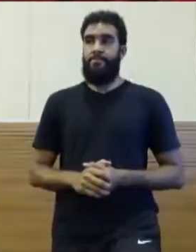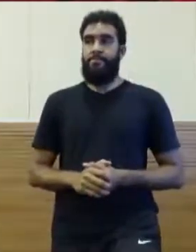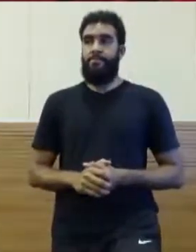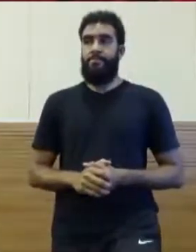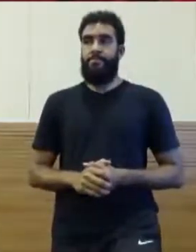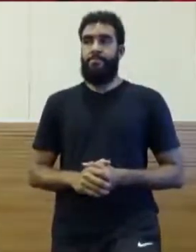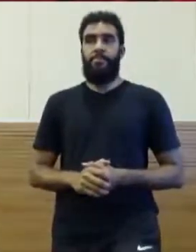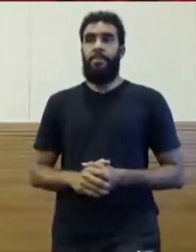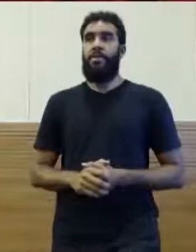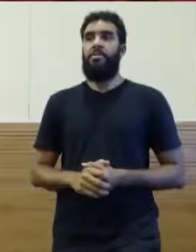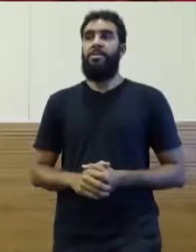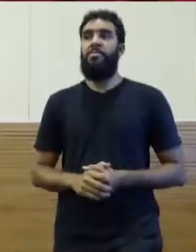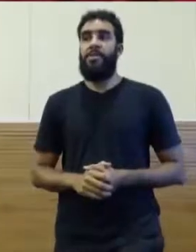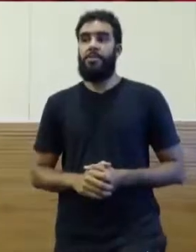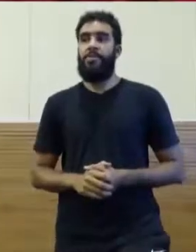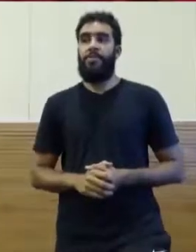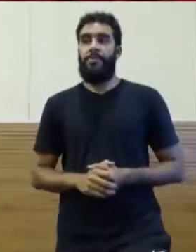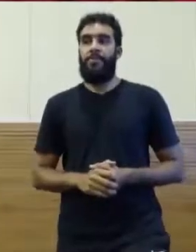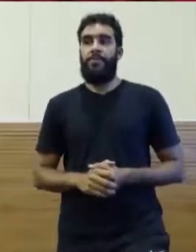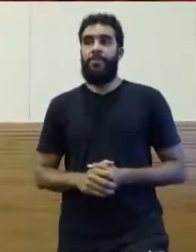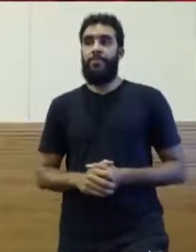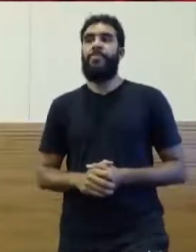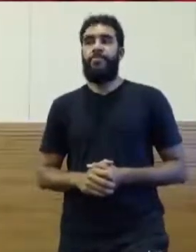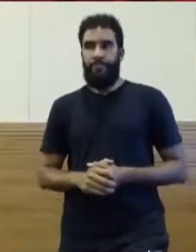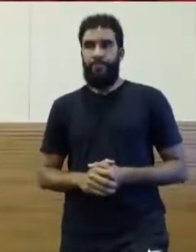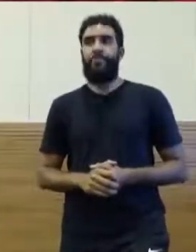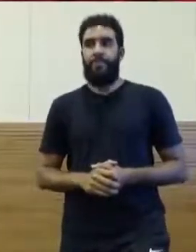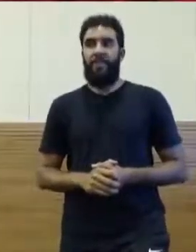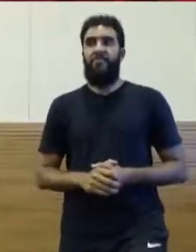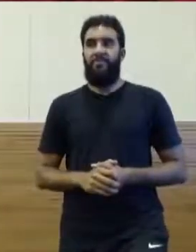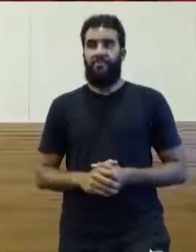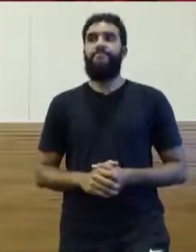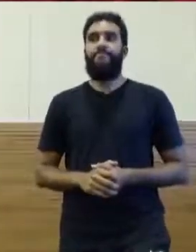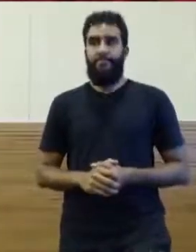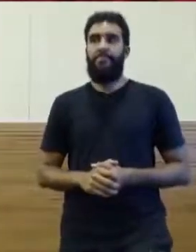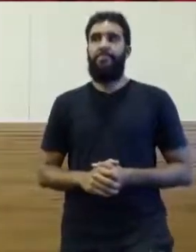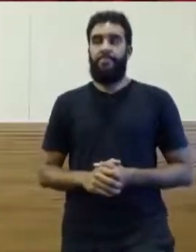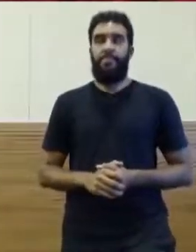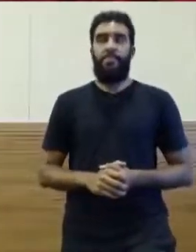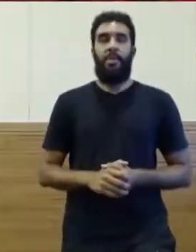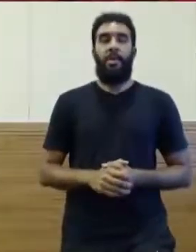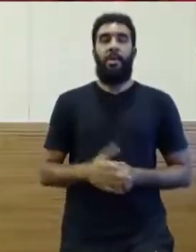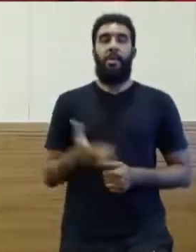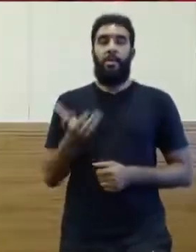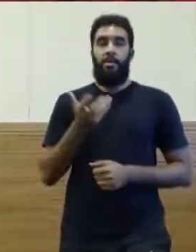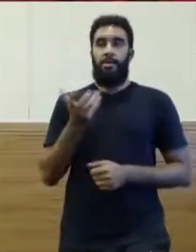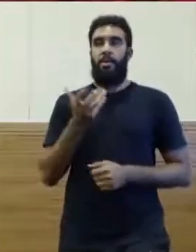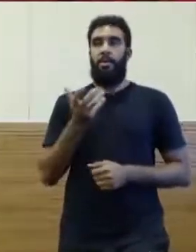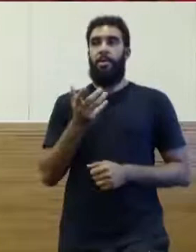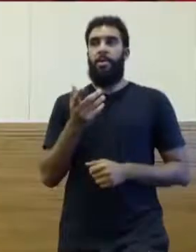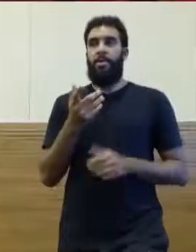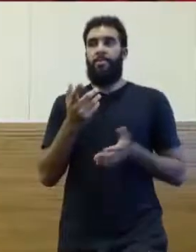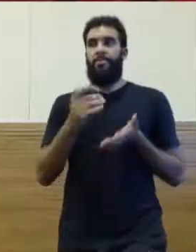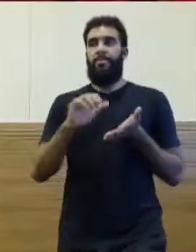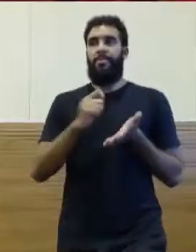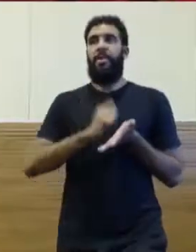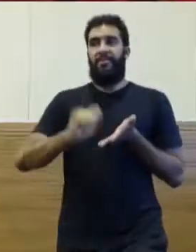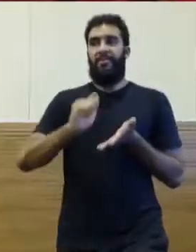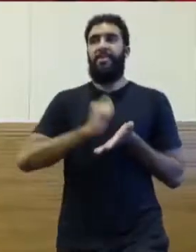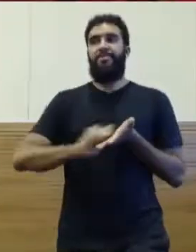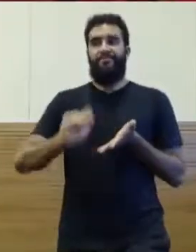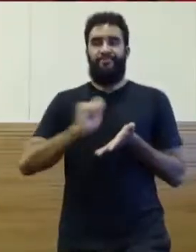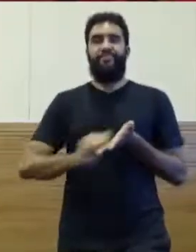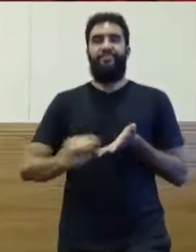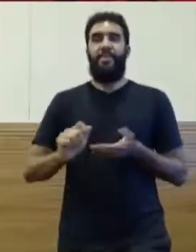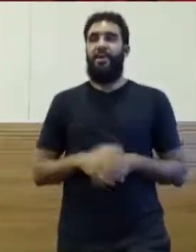Correcto. Okay, evaluation of the dietary guideline. From that, I want to say, I want to